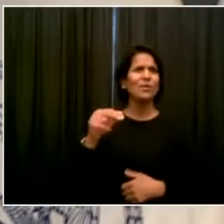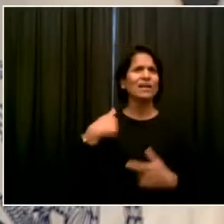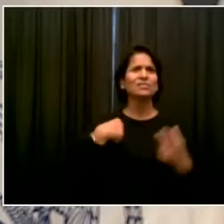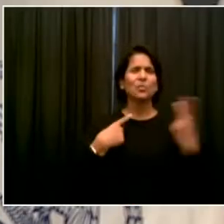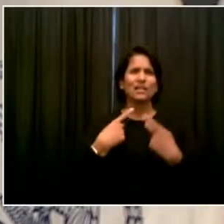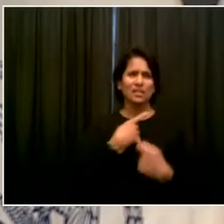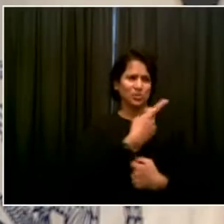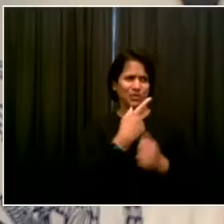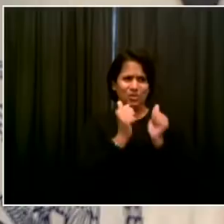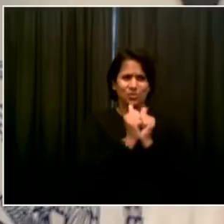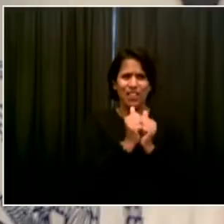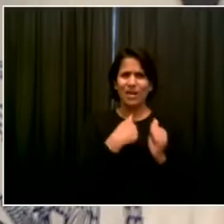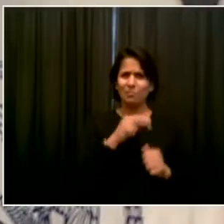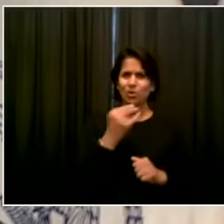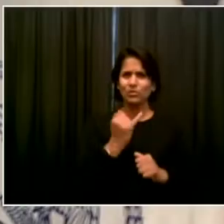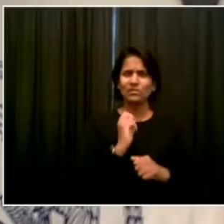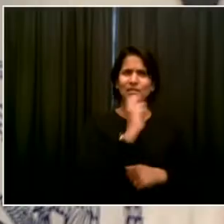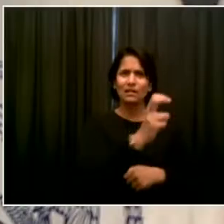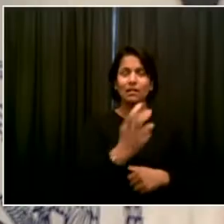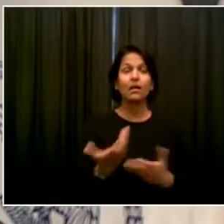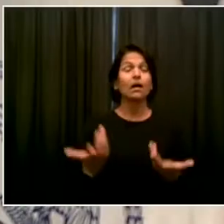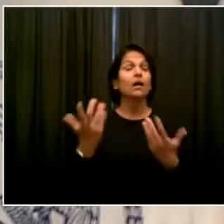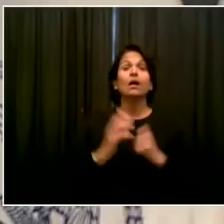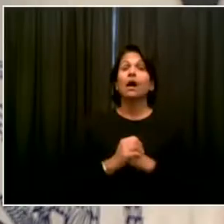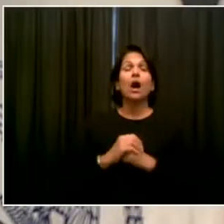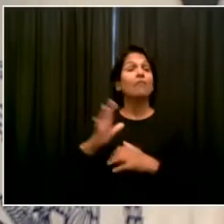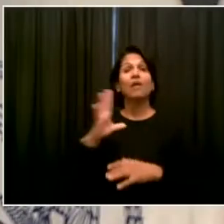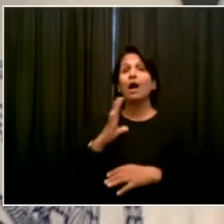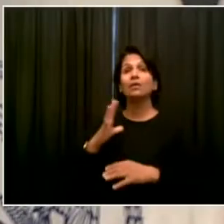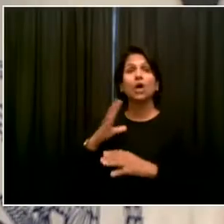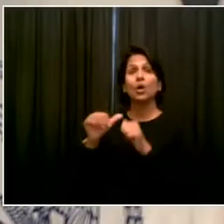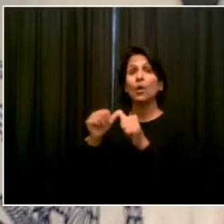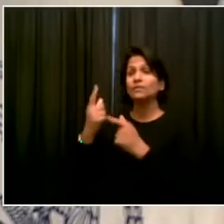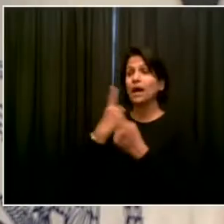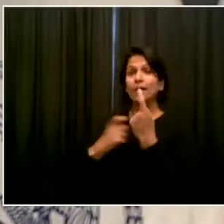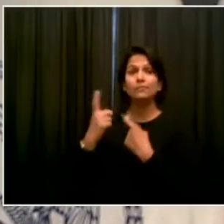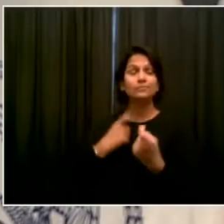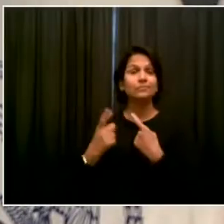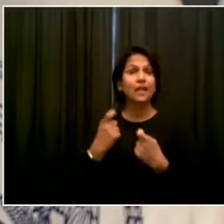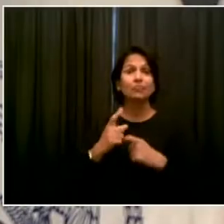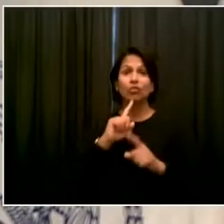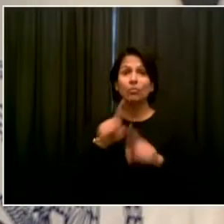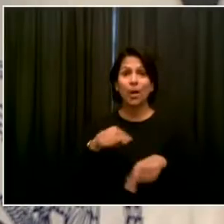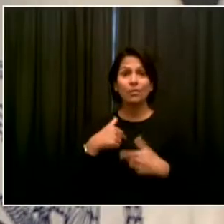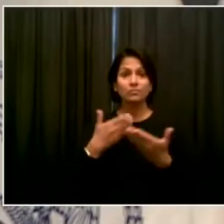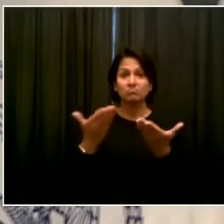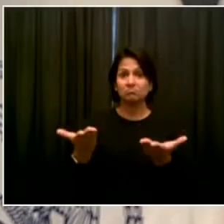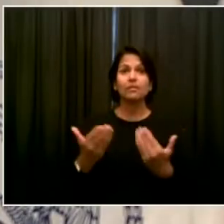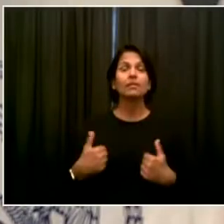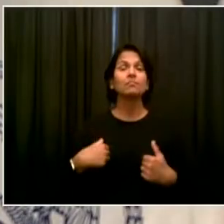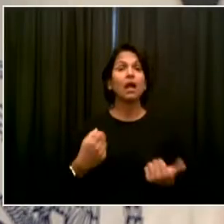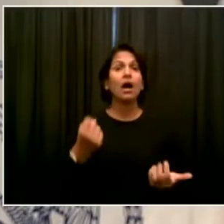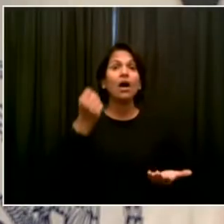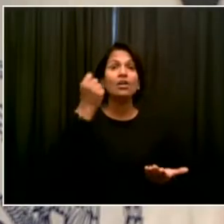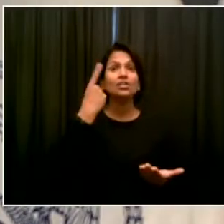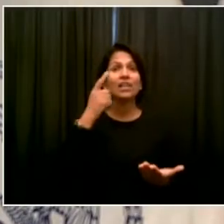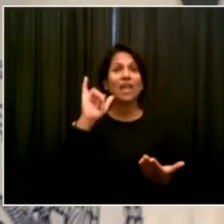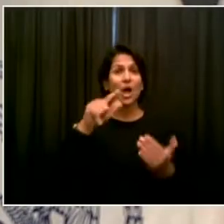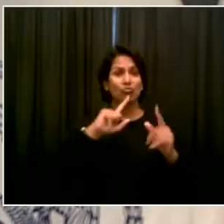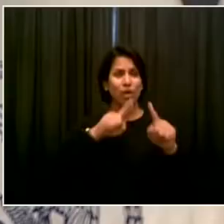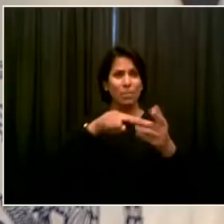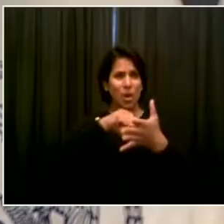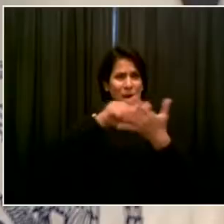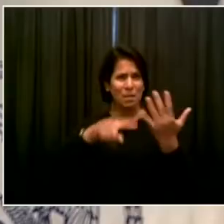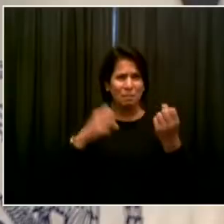asking about the report, but I would really urge you to recognize this is a lot of holes in it, and keep going back to the central point. Why